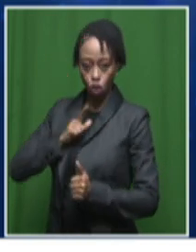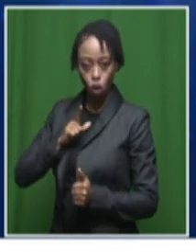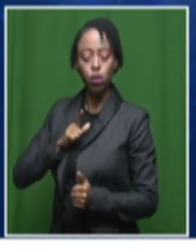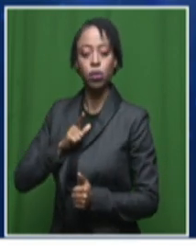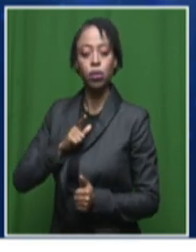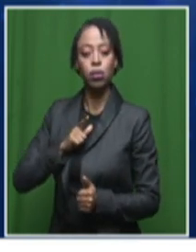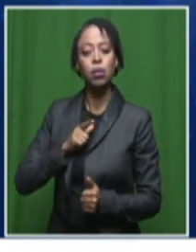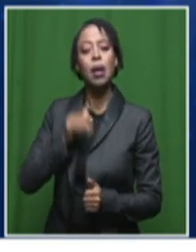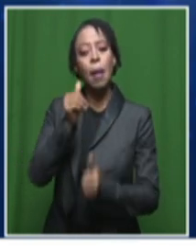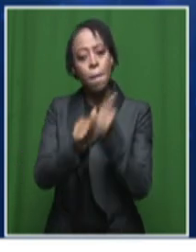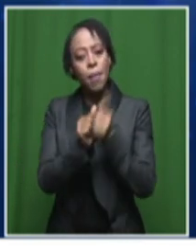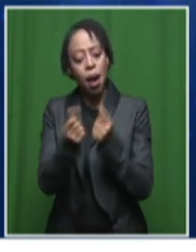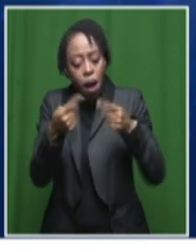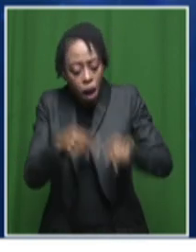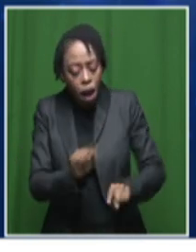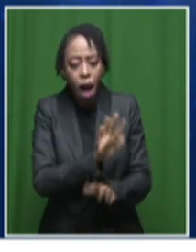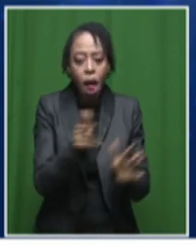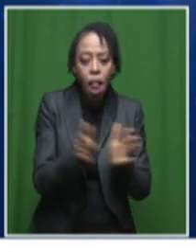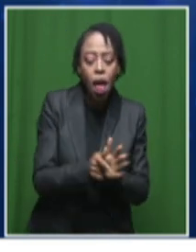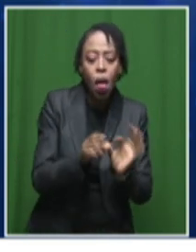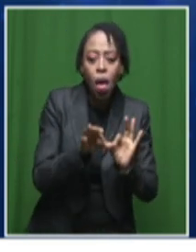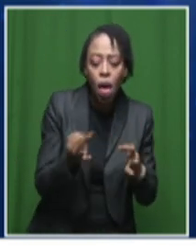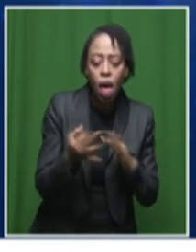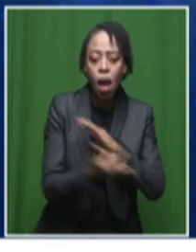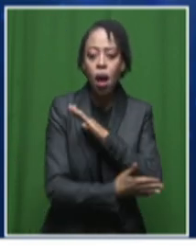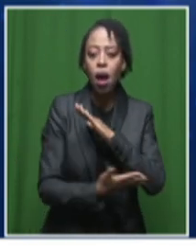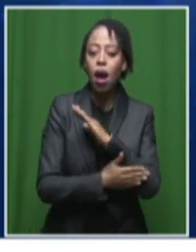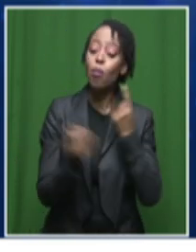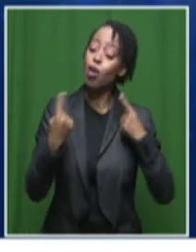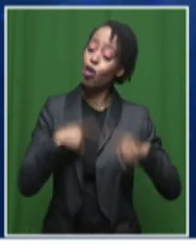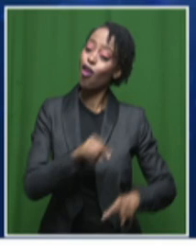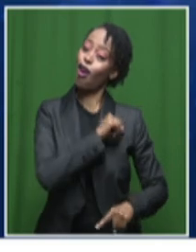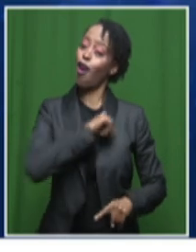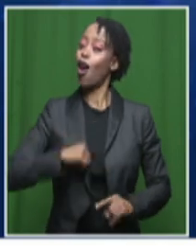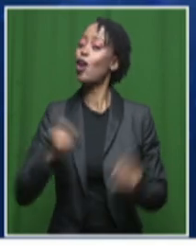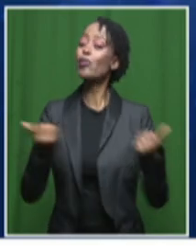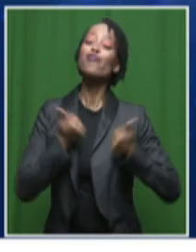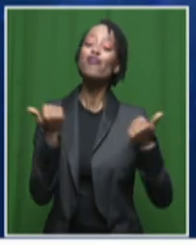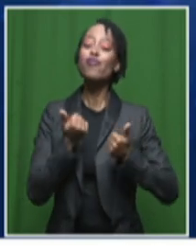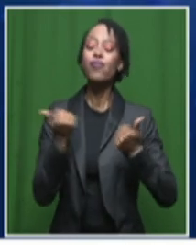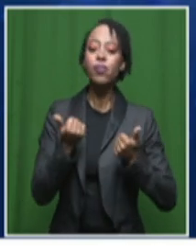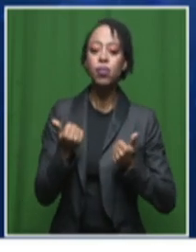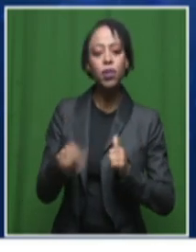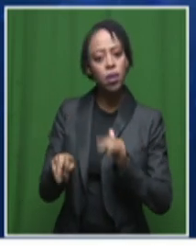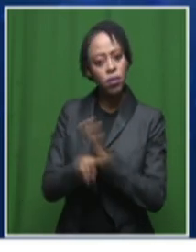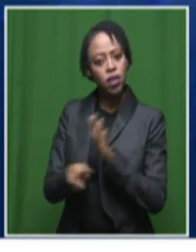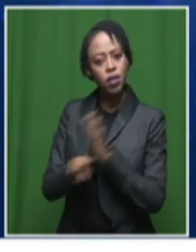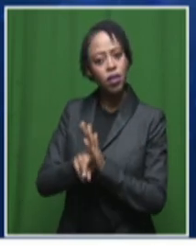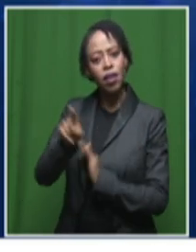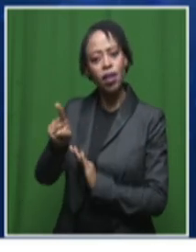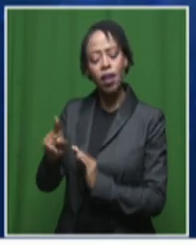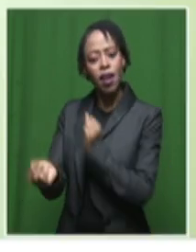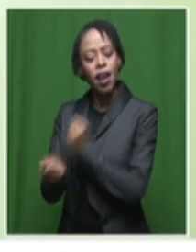brother is also illegal in the country. I came and get the operation. Those are the videos that will not be